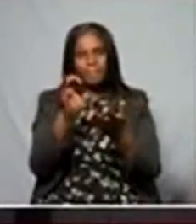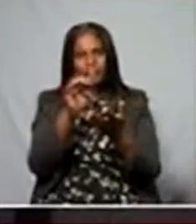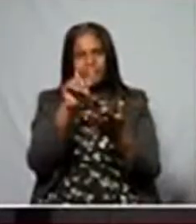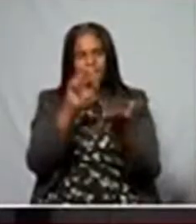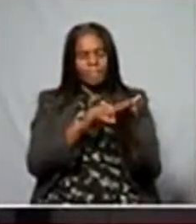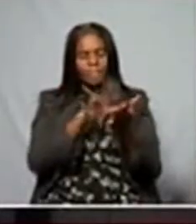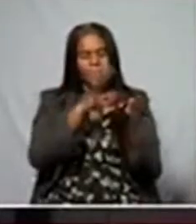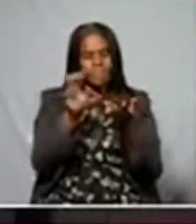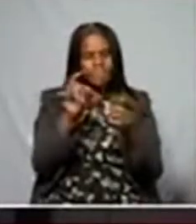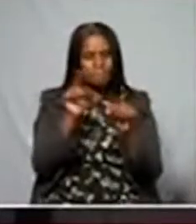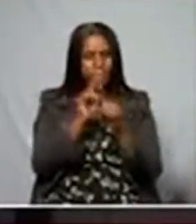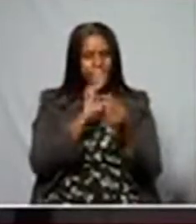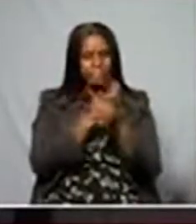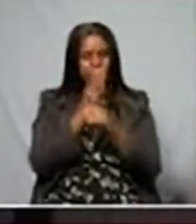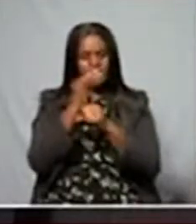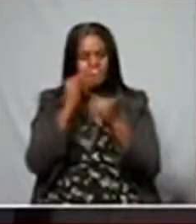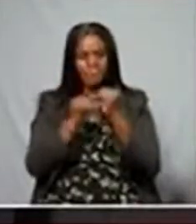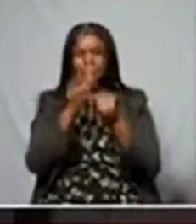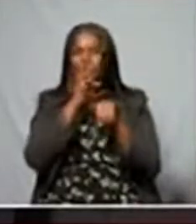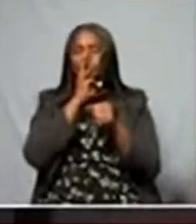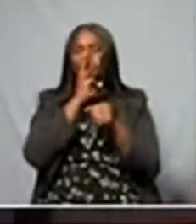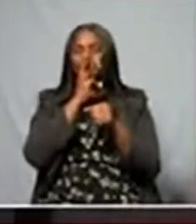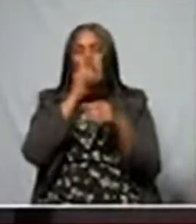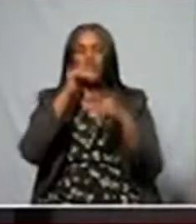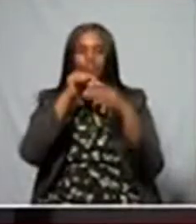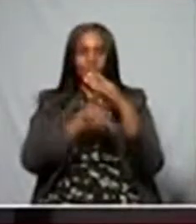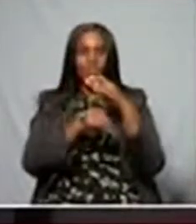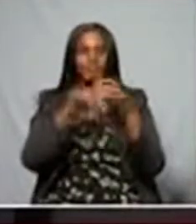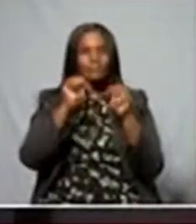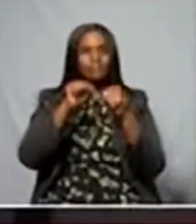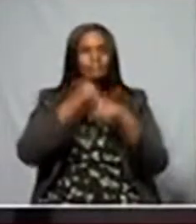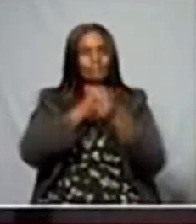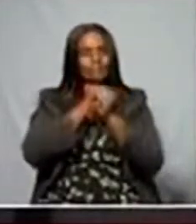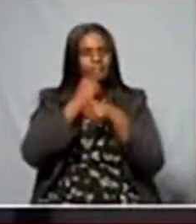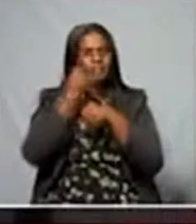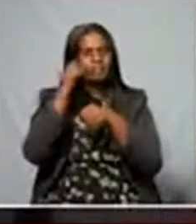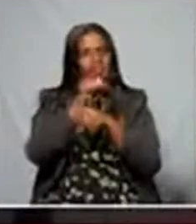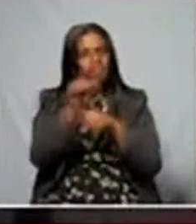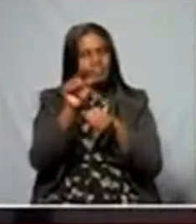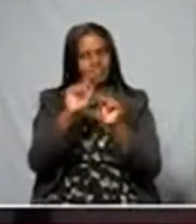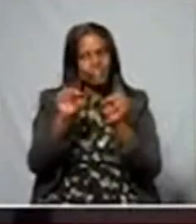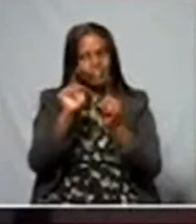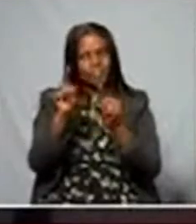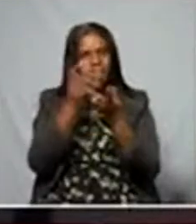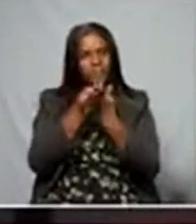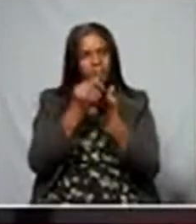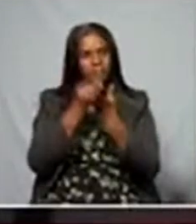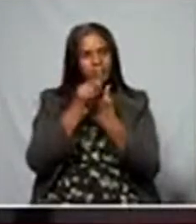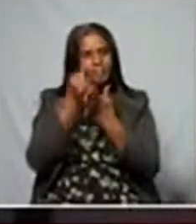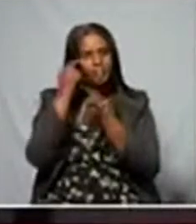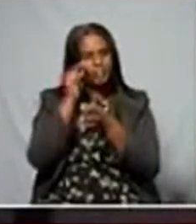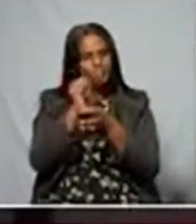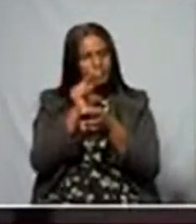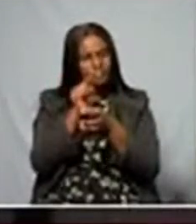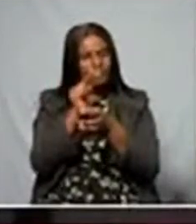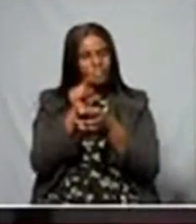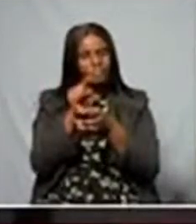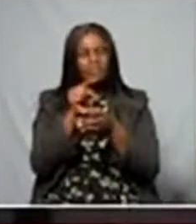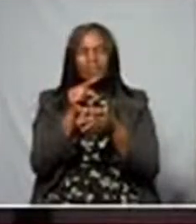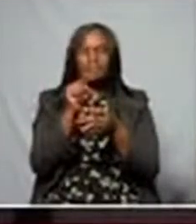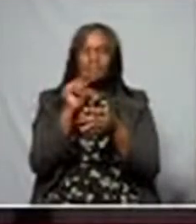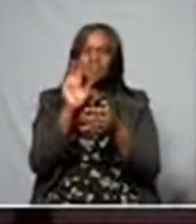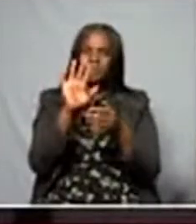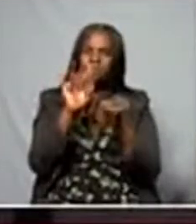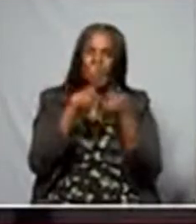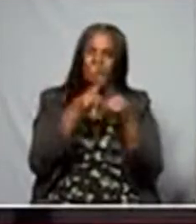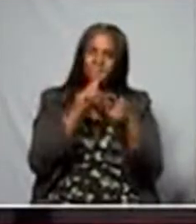and then a borehole would be drilled for them. Whether that money was for counterpart funding